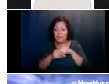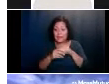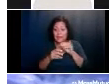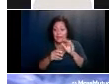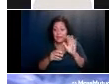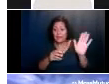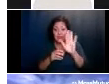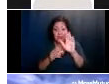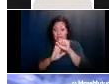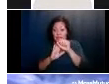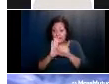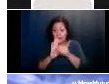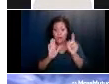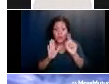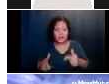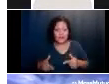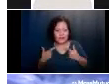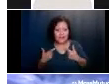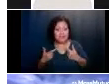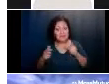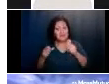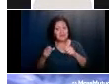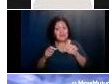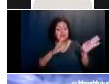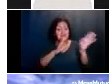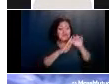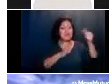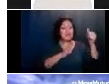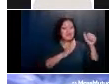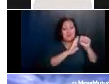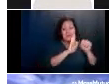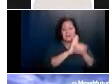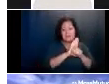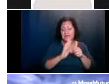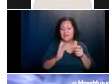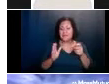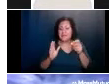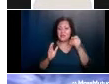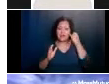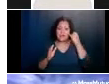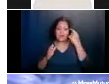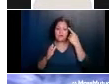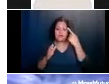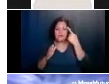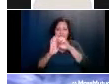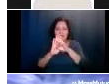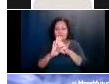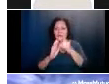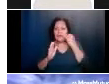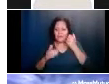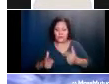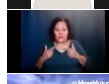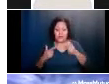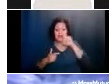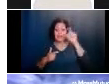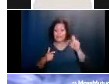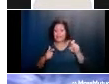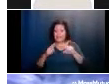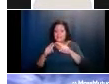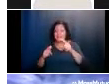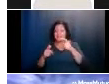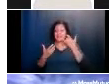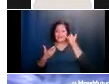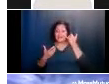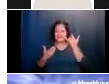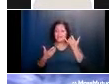the state that you're in. So you could reside in Texas, and it sounds funny, but you could reside in